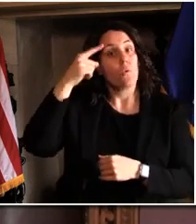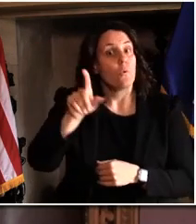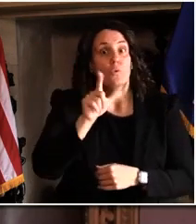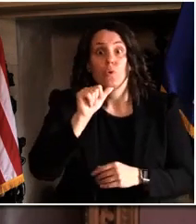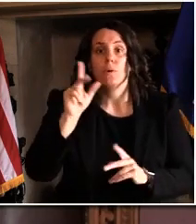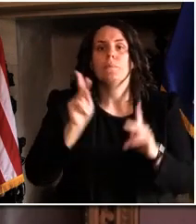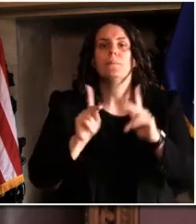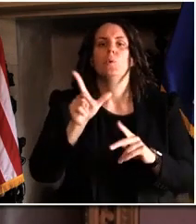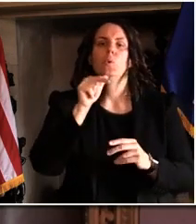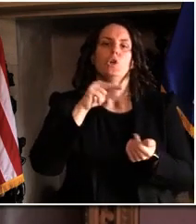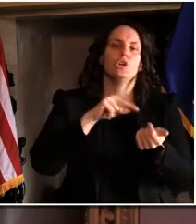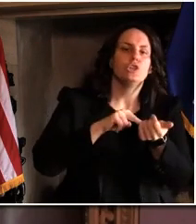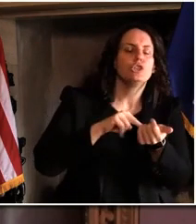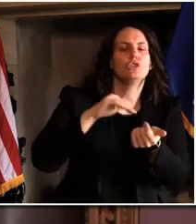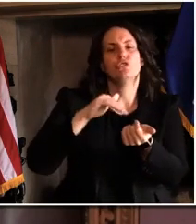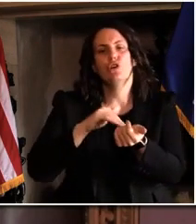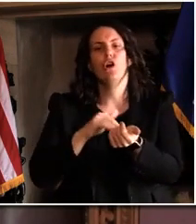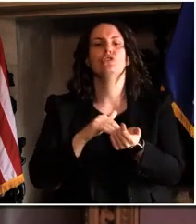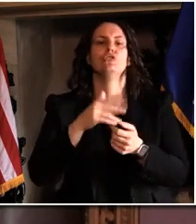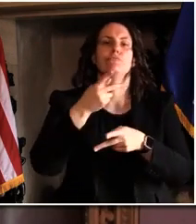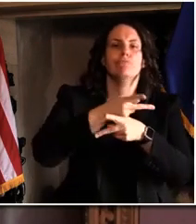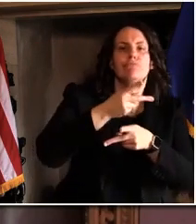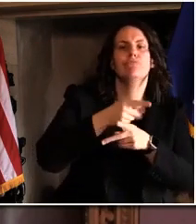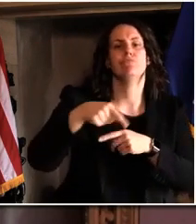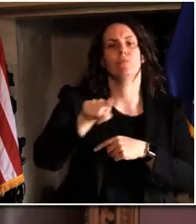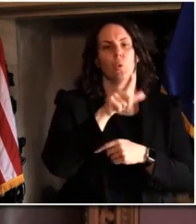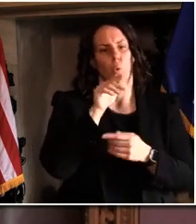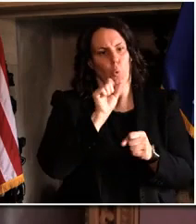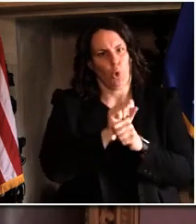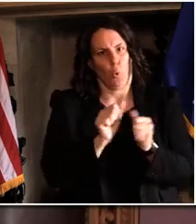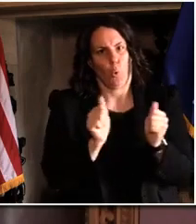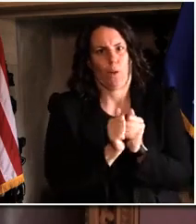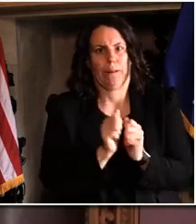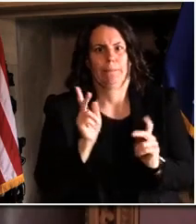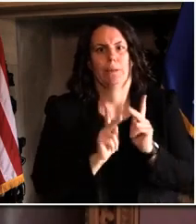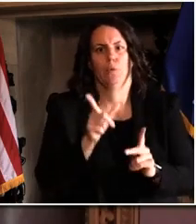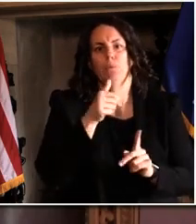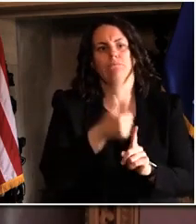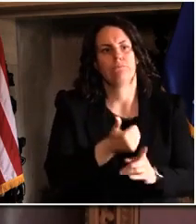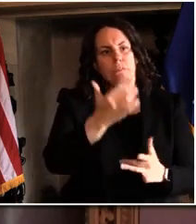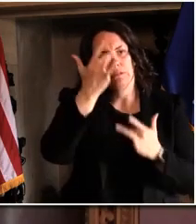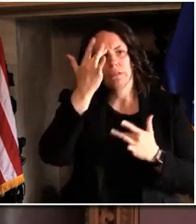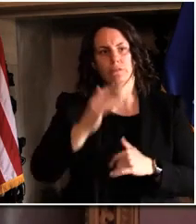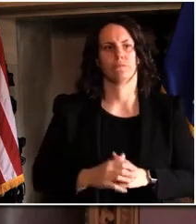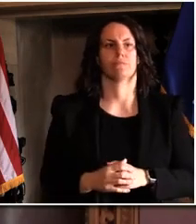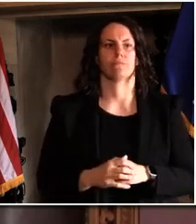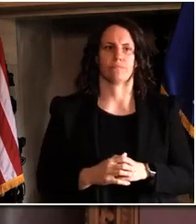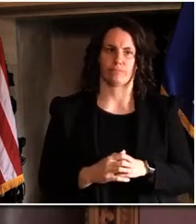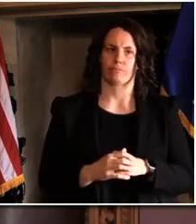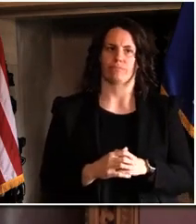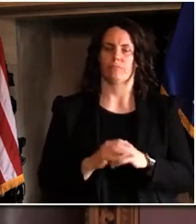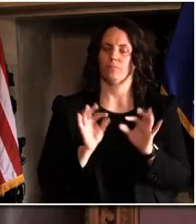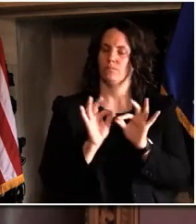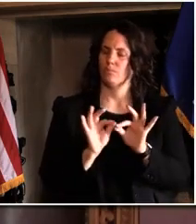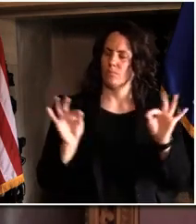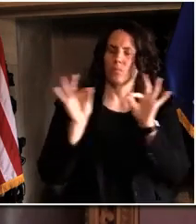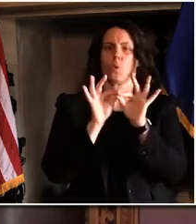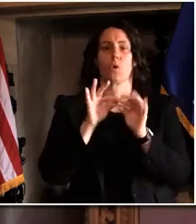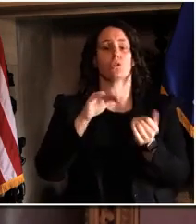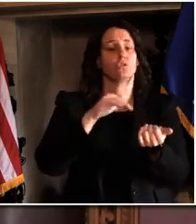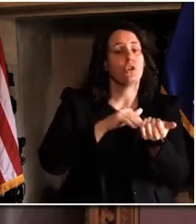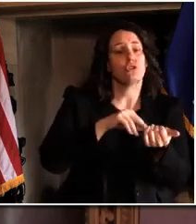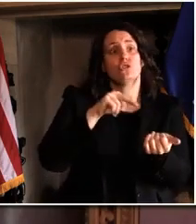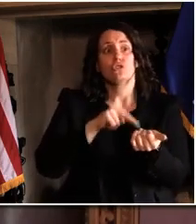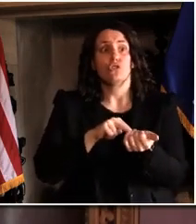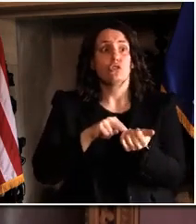COVID-19 epidemic. It is absolutely imperative that our healthcare workers and first responders have the equipment they need to